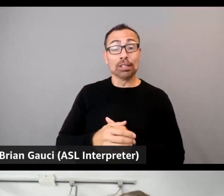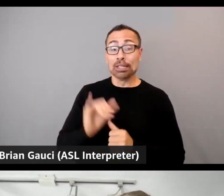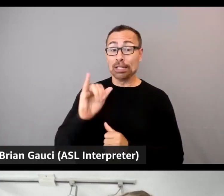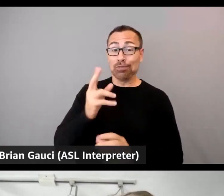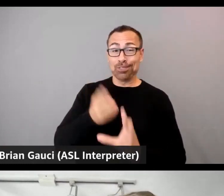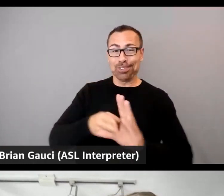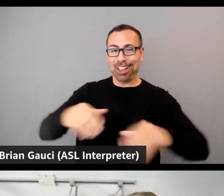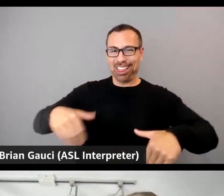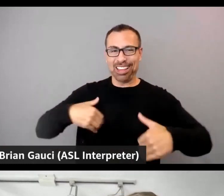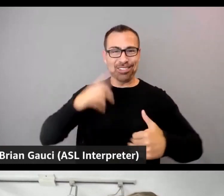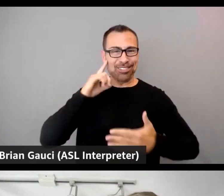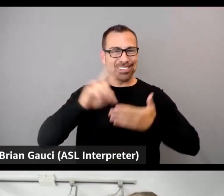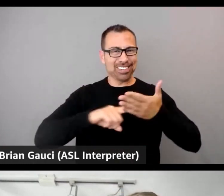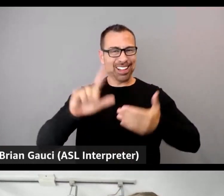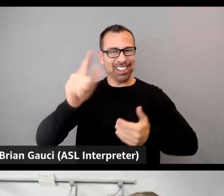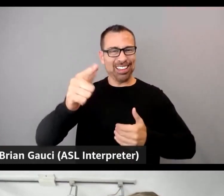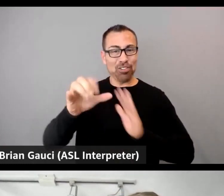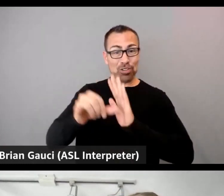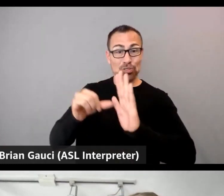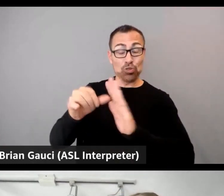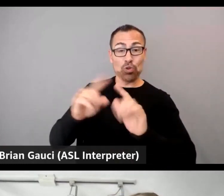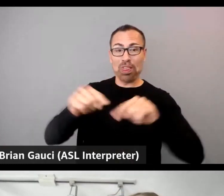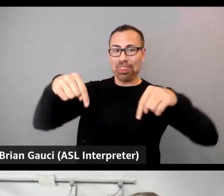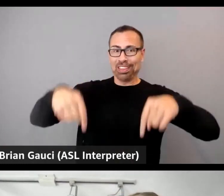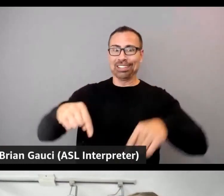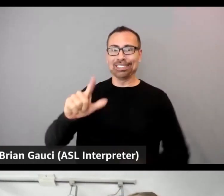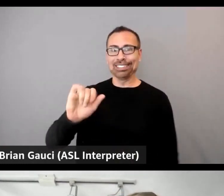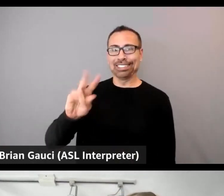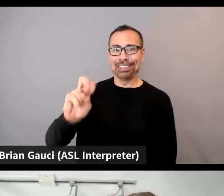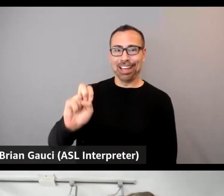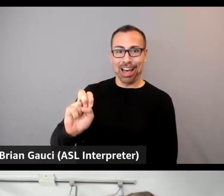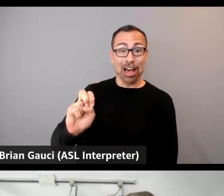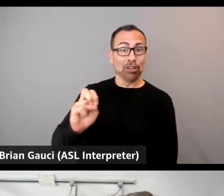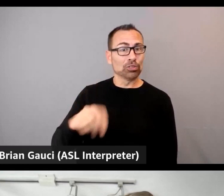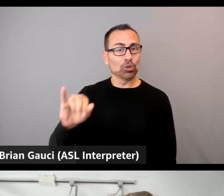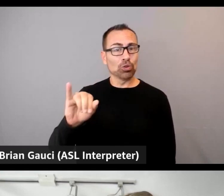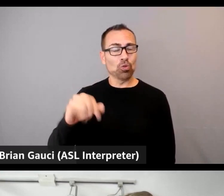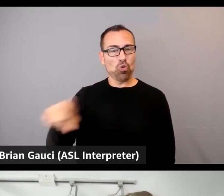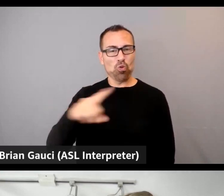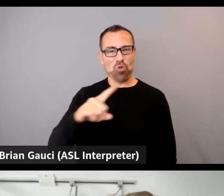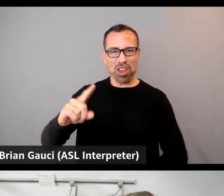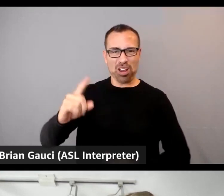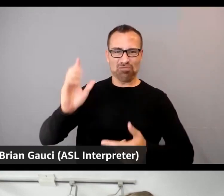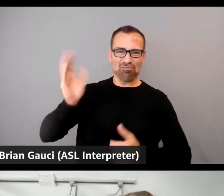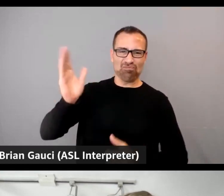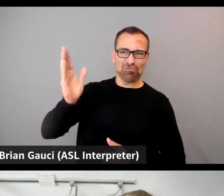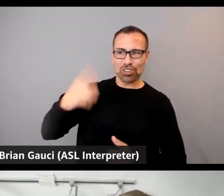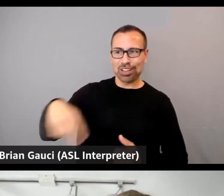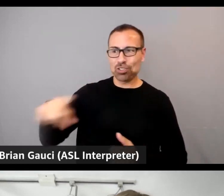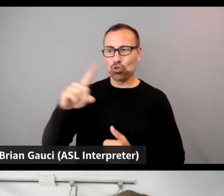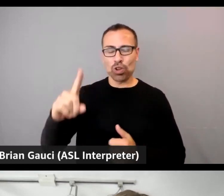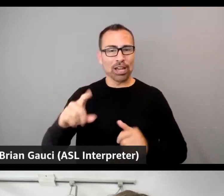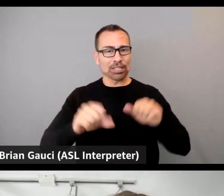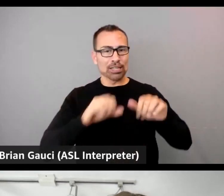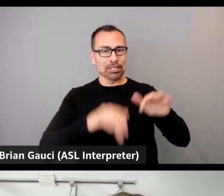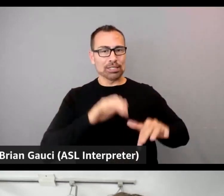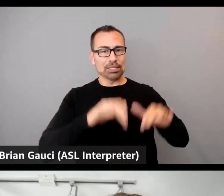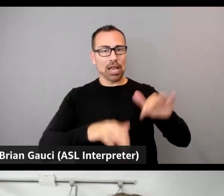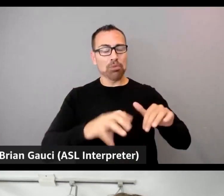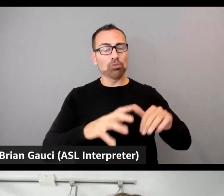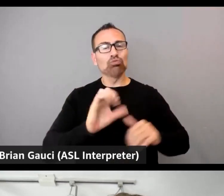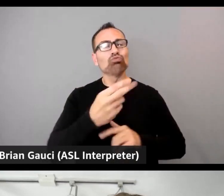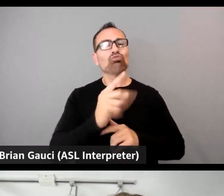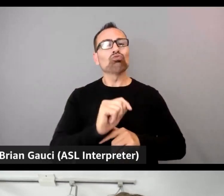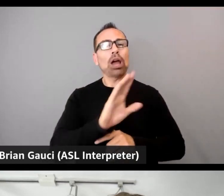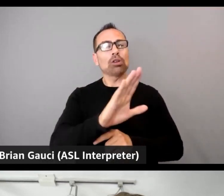because as we are talking, feel free to pop your questions in the chat. I'm going to be looking at the chat, and that's why we have Mary